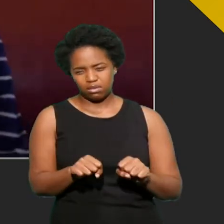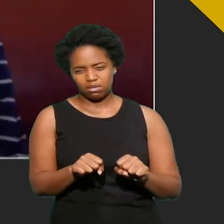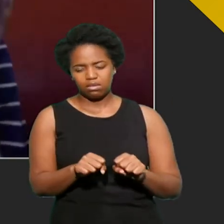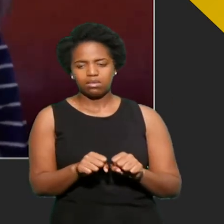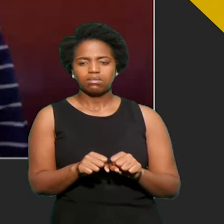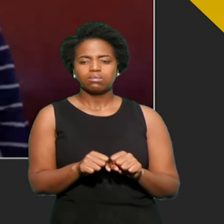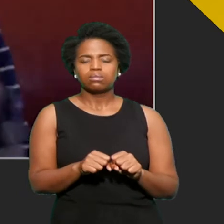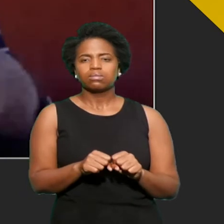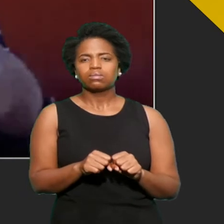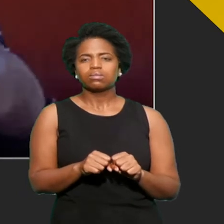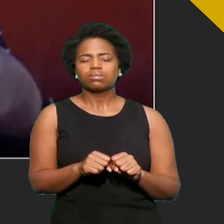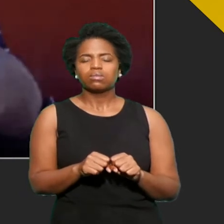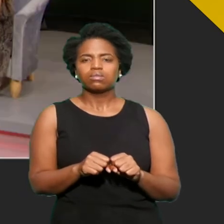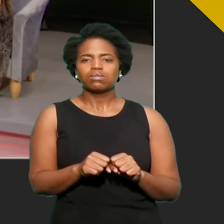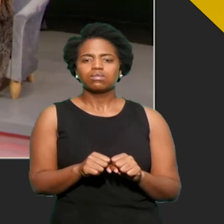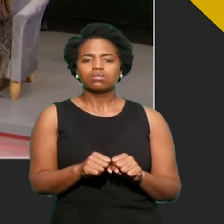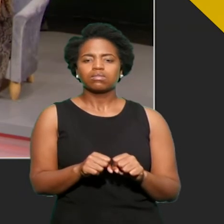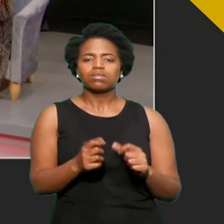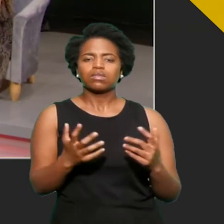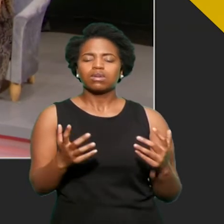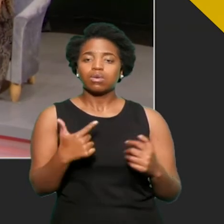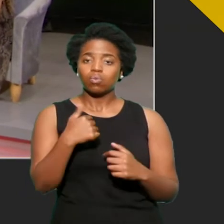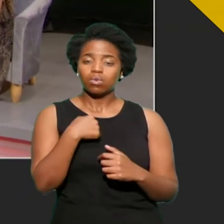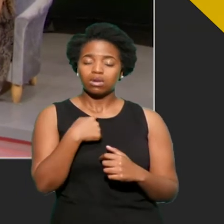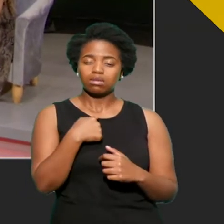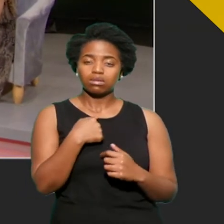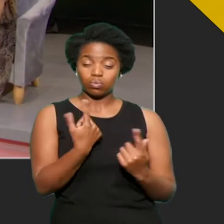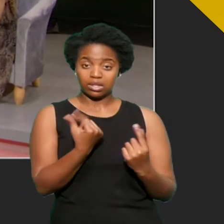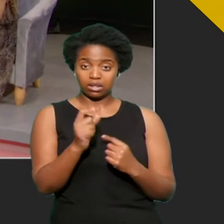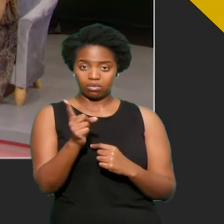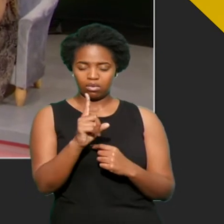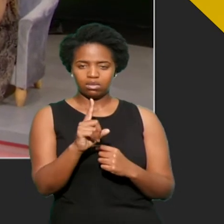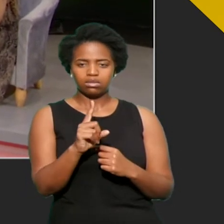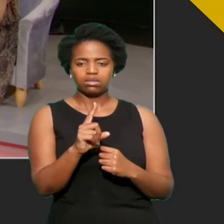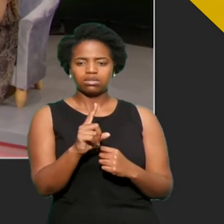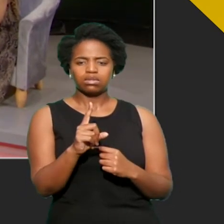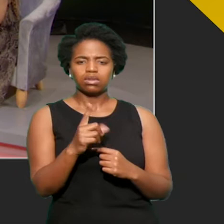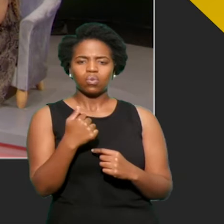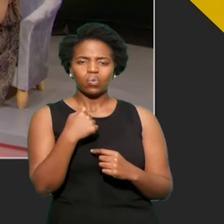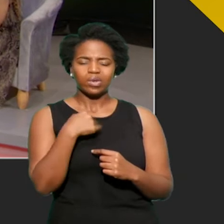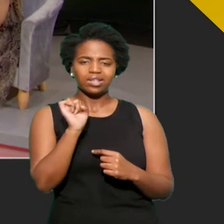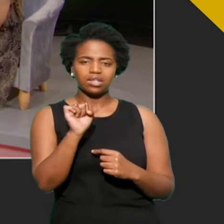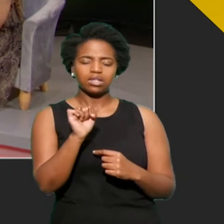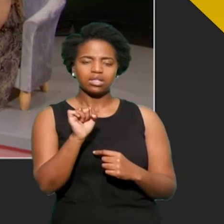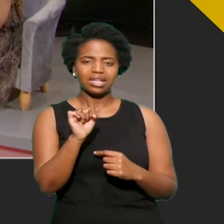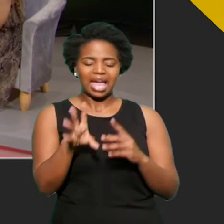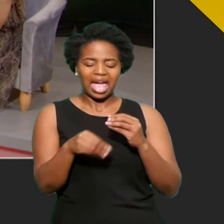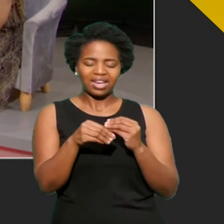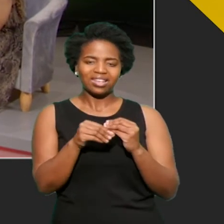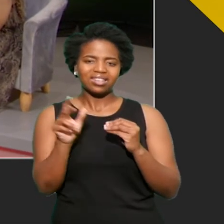And what we did was we introduced Foley sounds